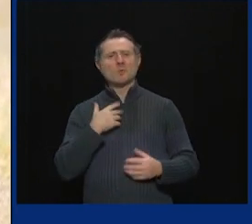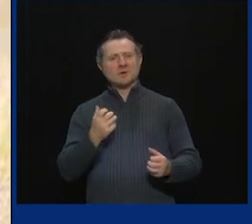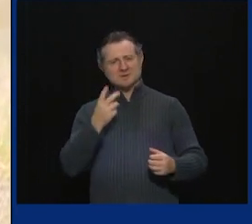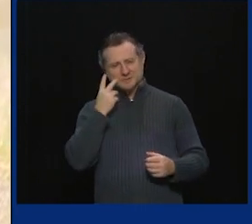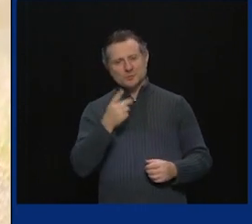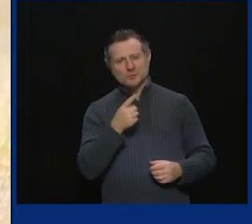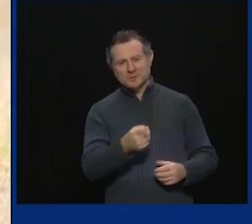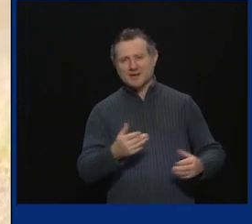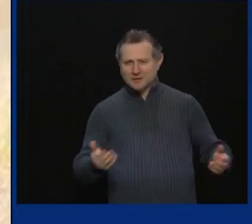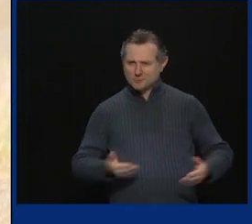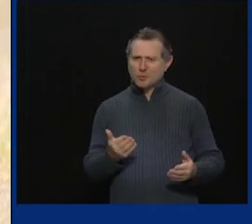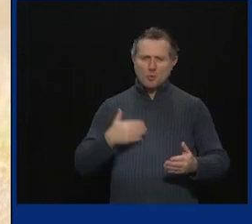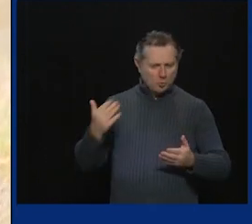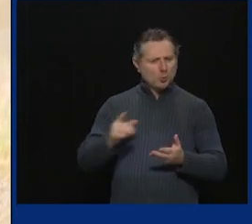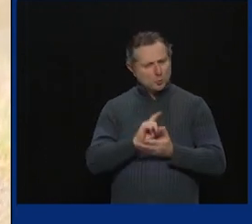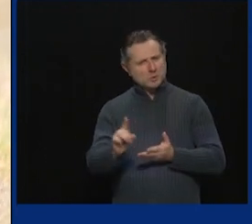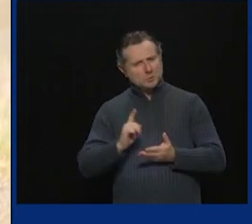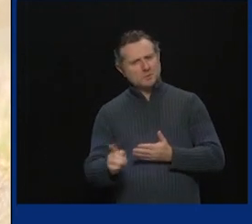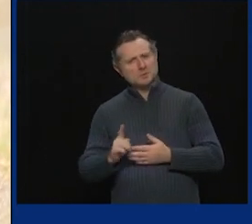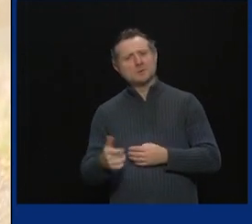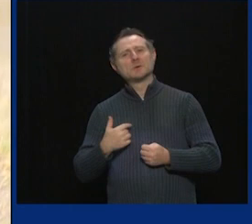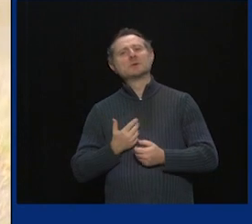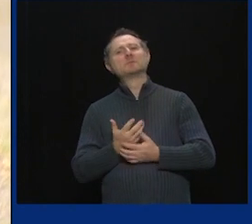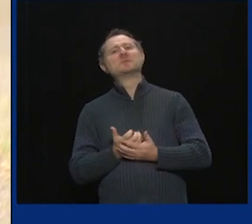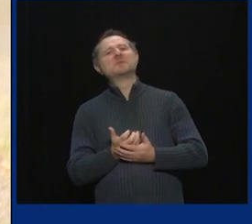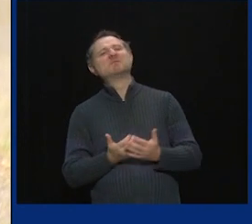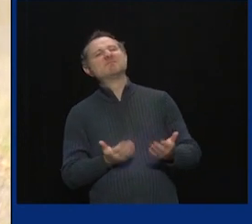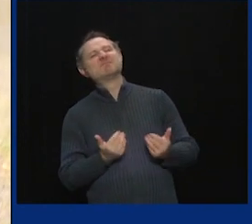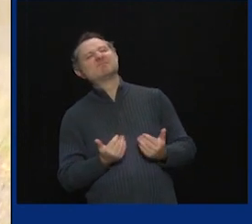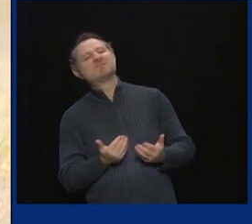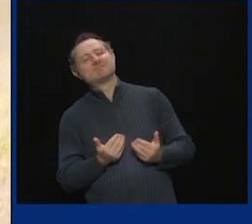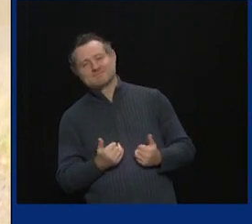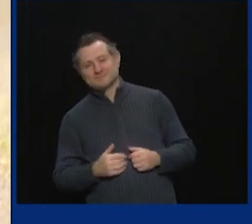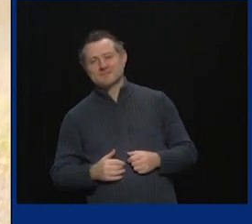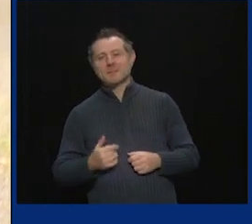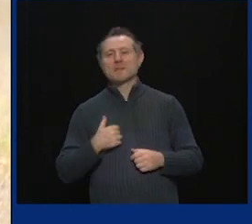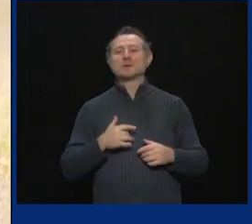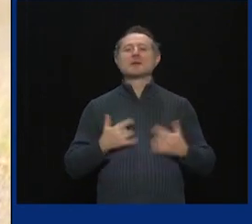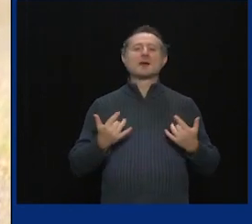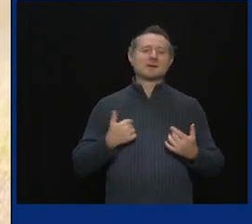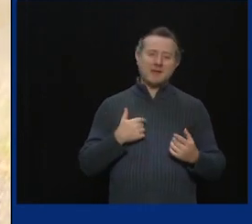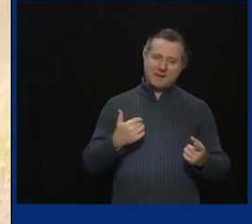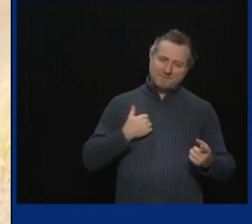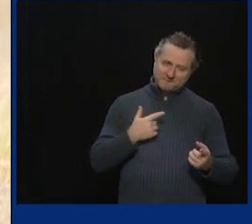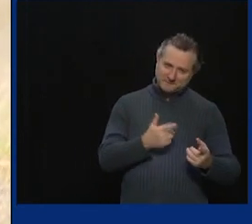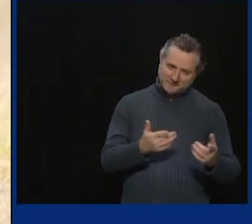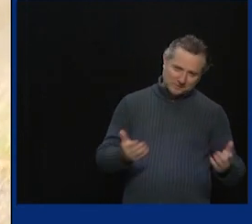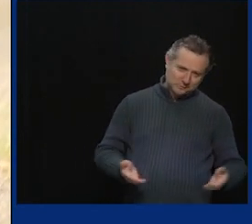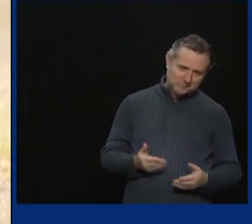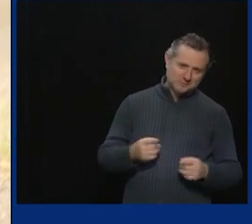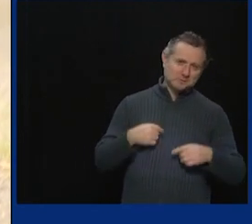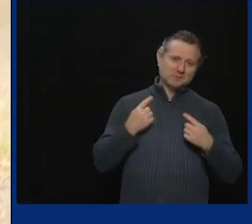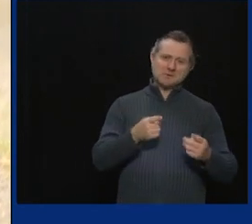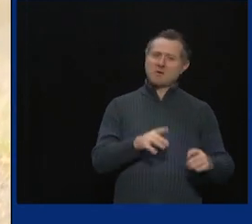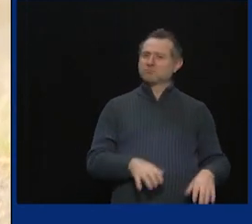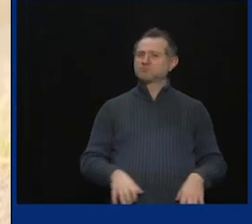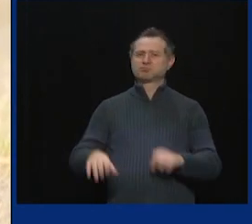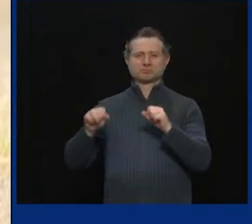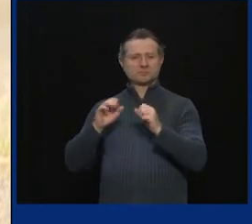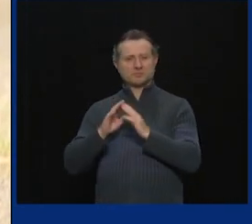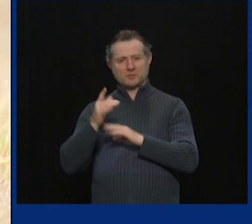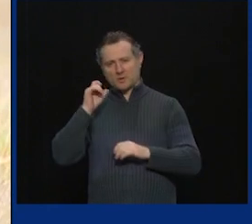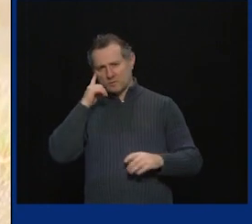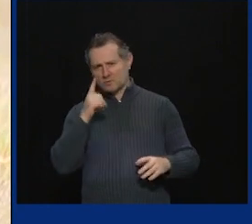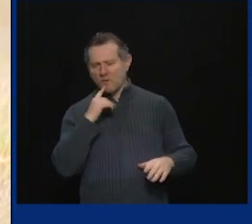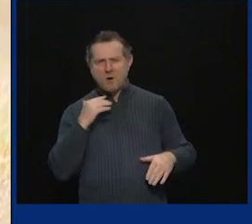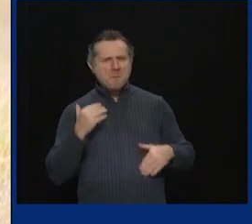little greedy. We're delighted to have you here, and since you've entered office, you've hit the ground running. We're